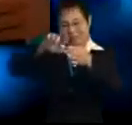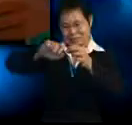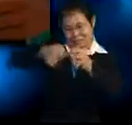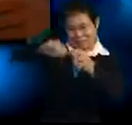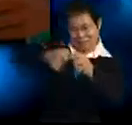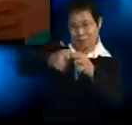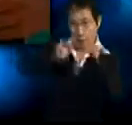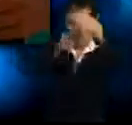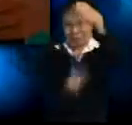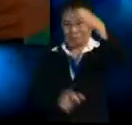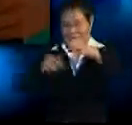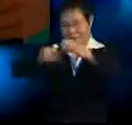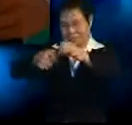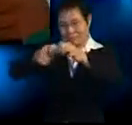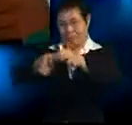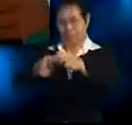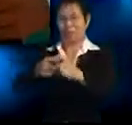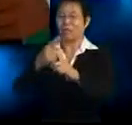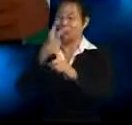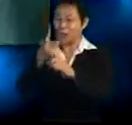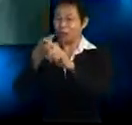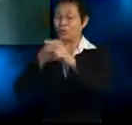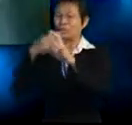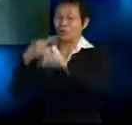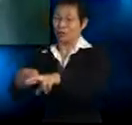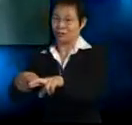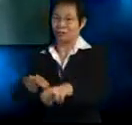gas released from the reaction.